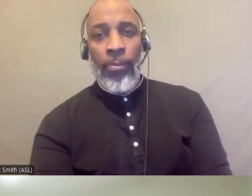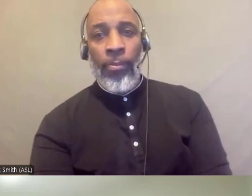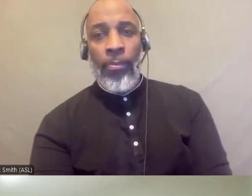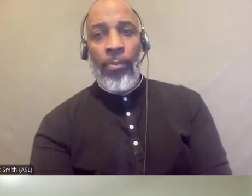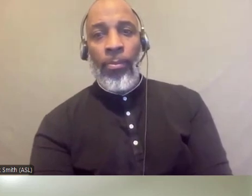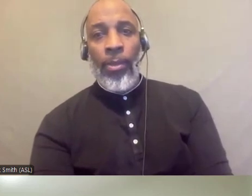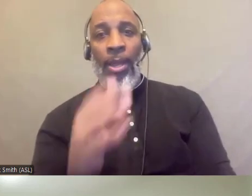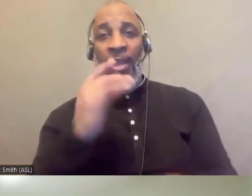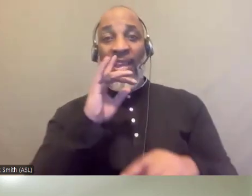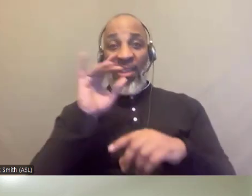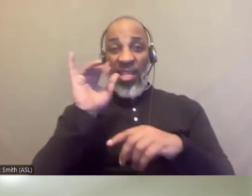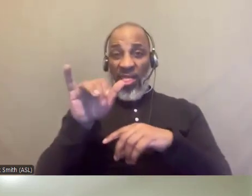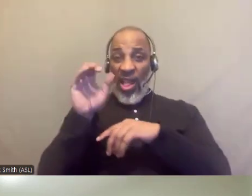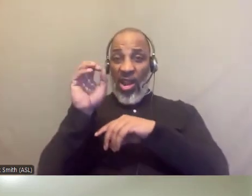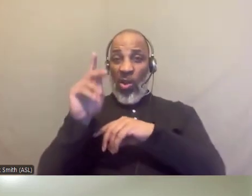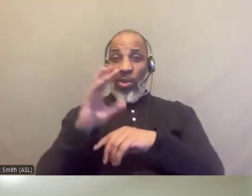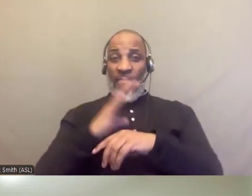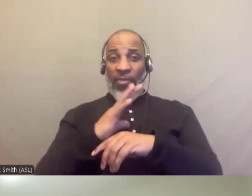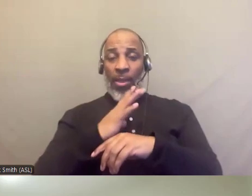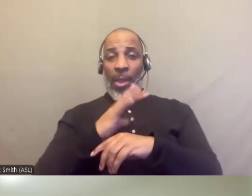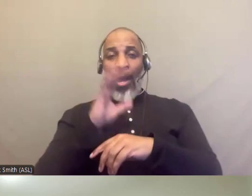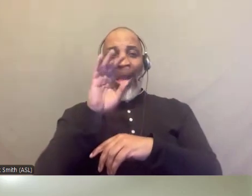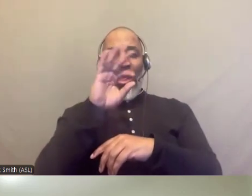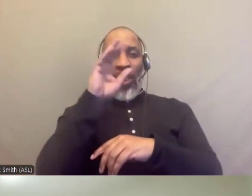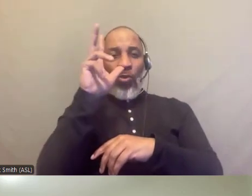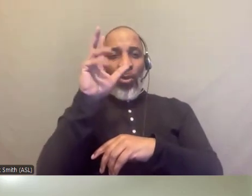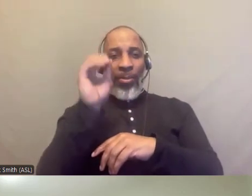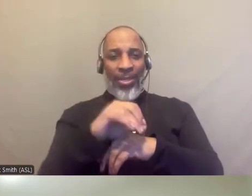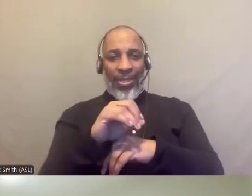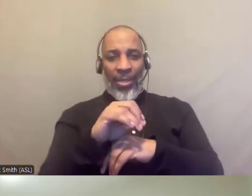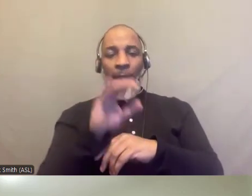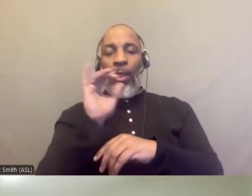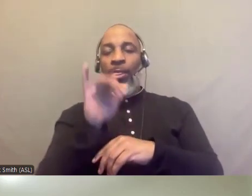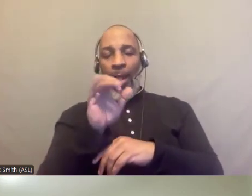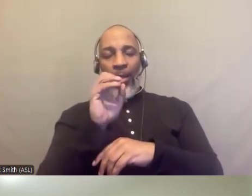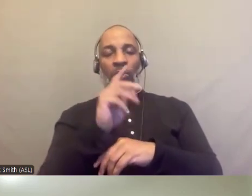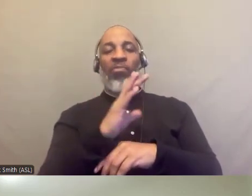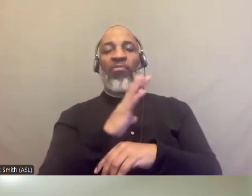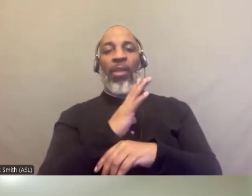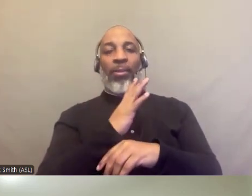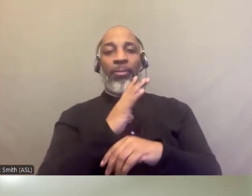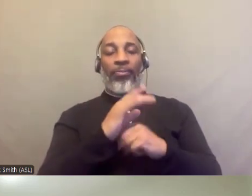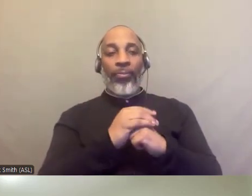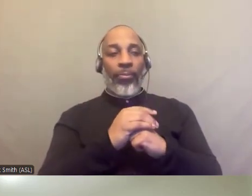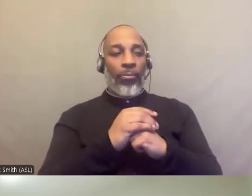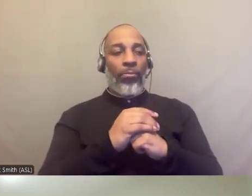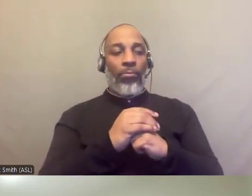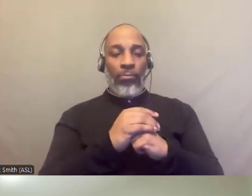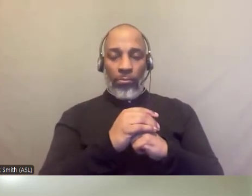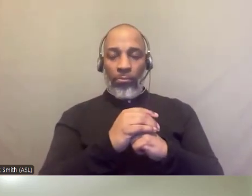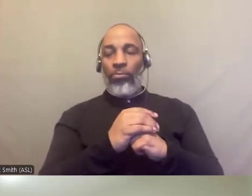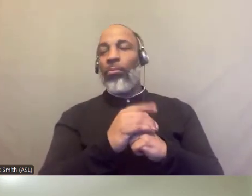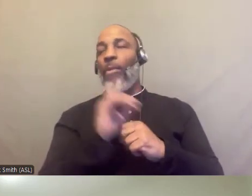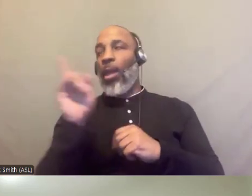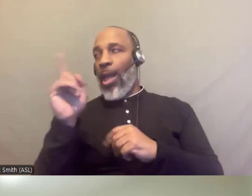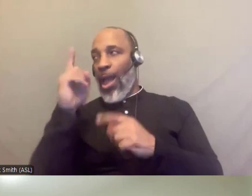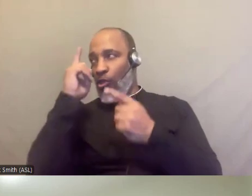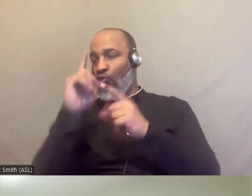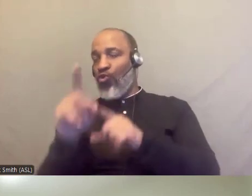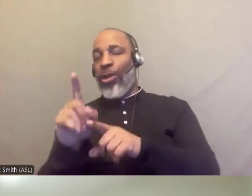okay? And Matt, 93% of our audience thinks that that is okay. Yeah, I certainly agree with